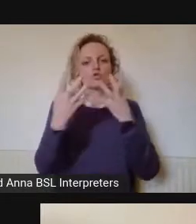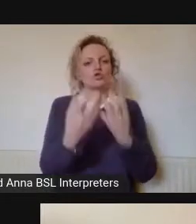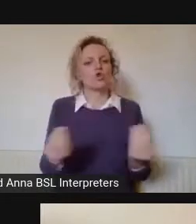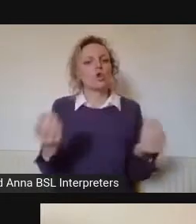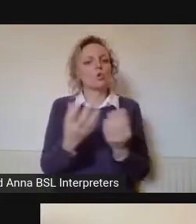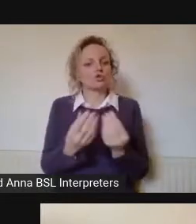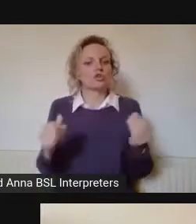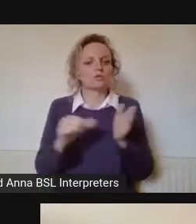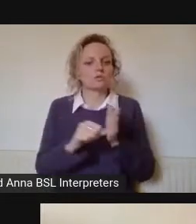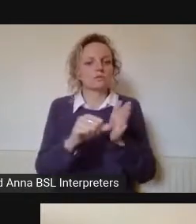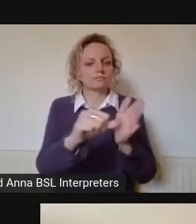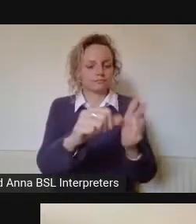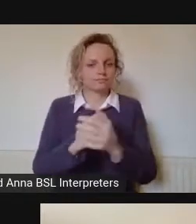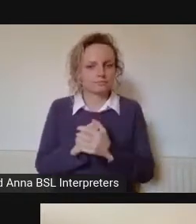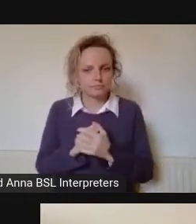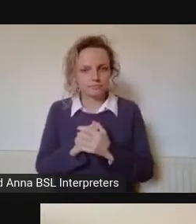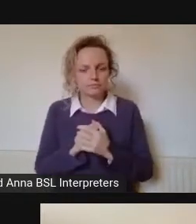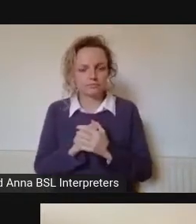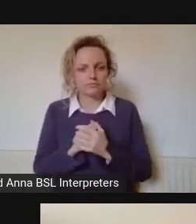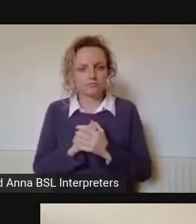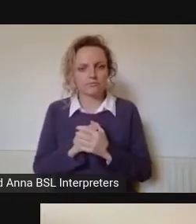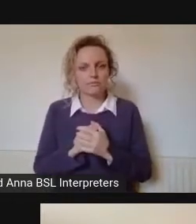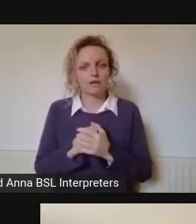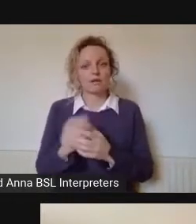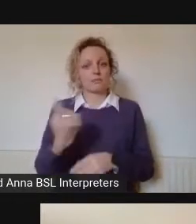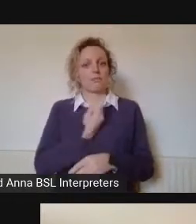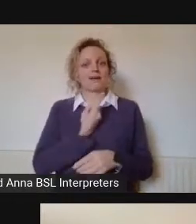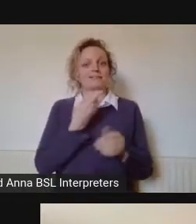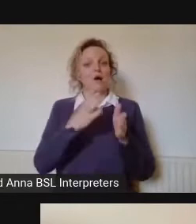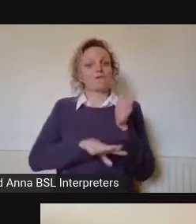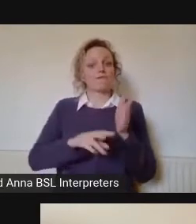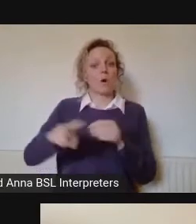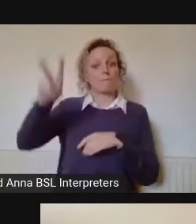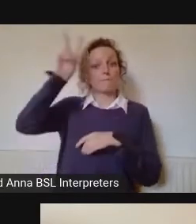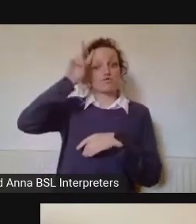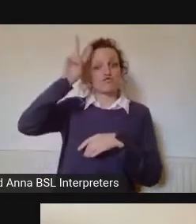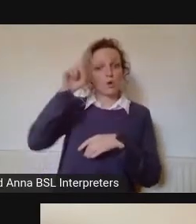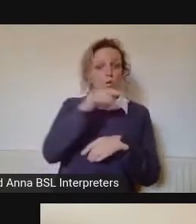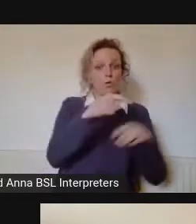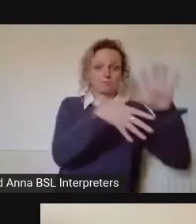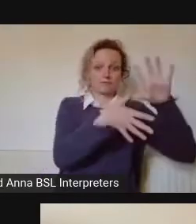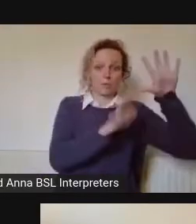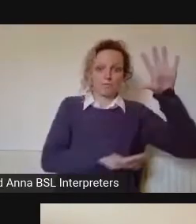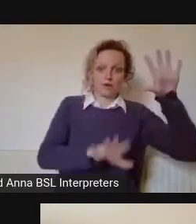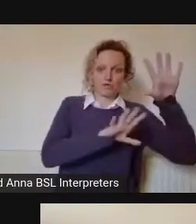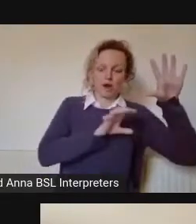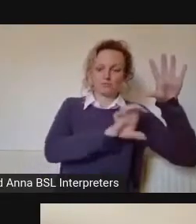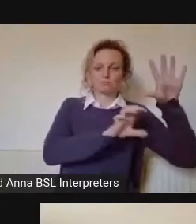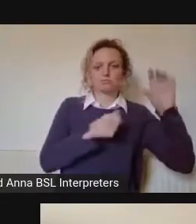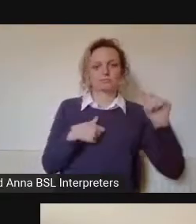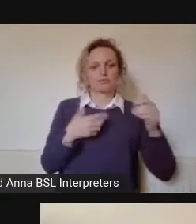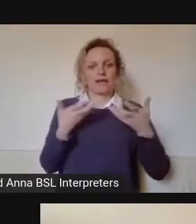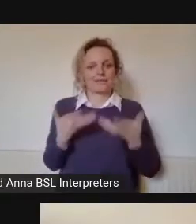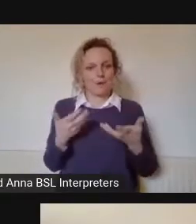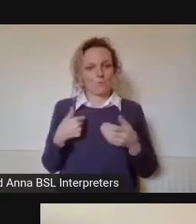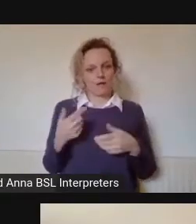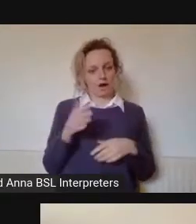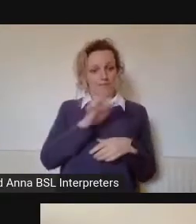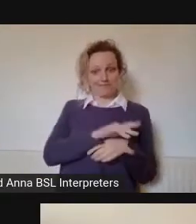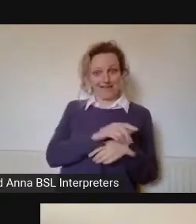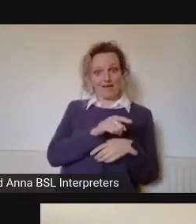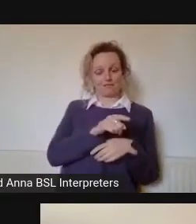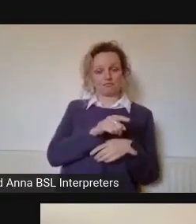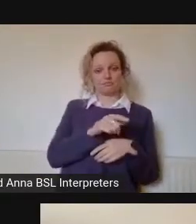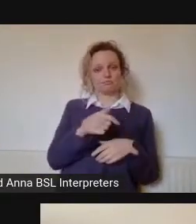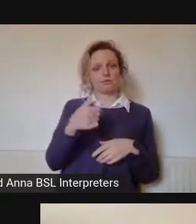be. I'm Peruvian. I'm right now currently in Lima, Peru. I am brown. I identify